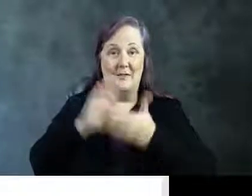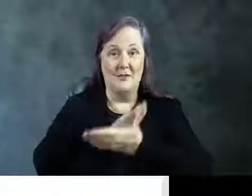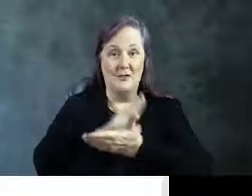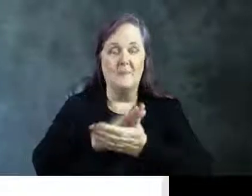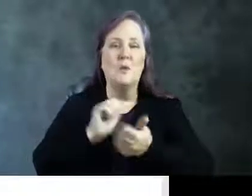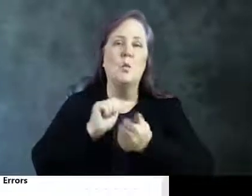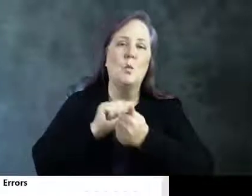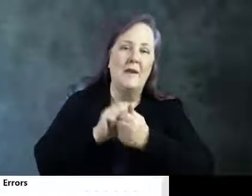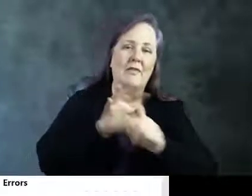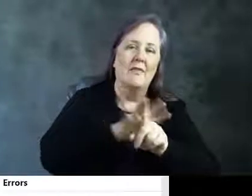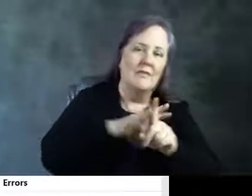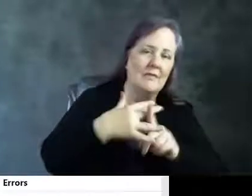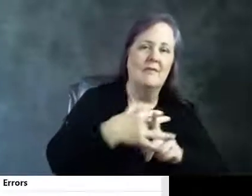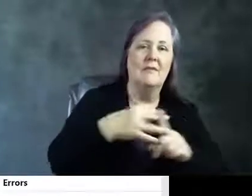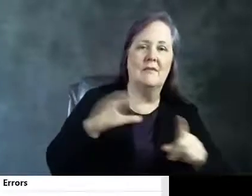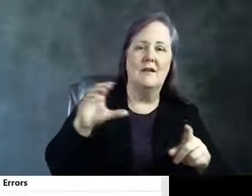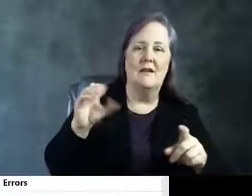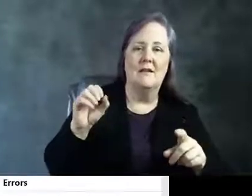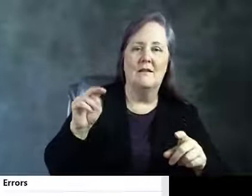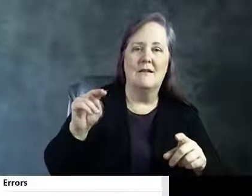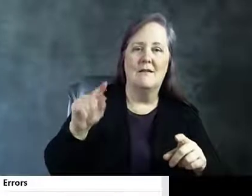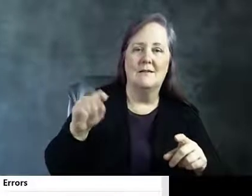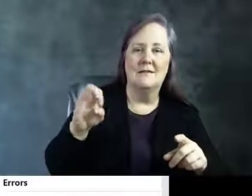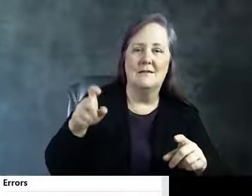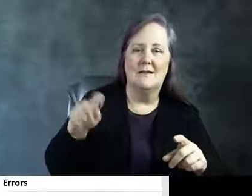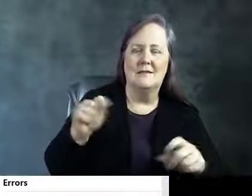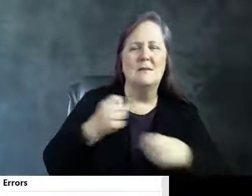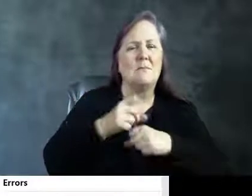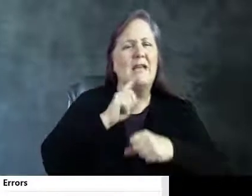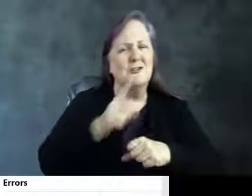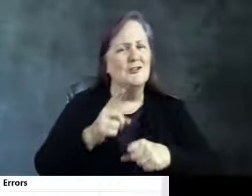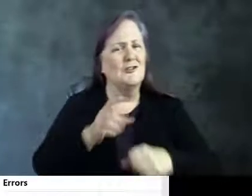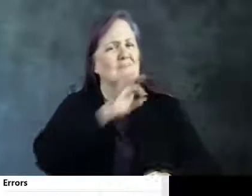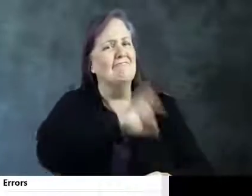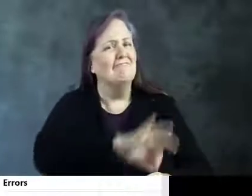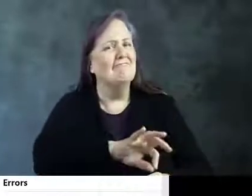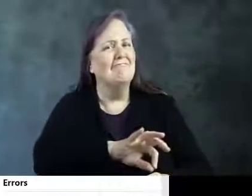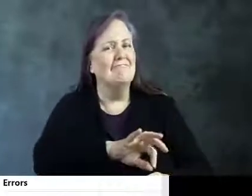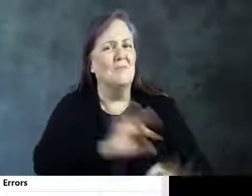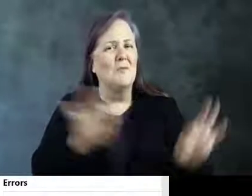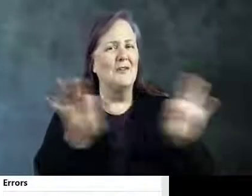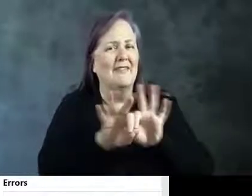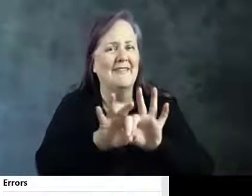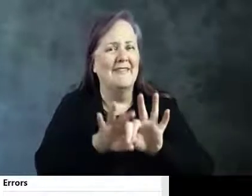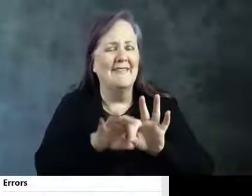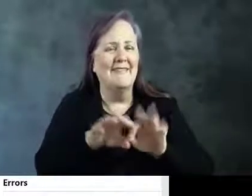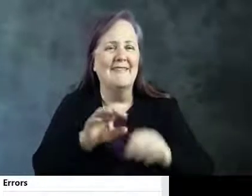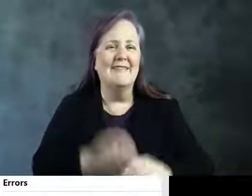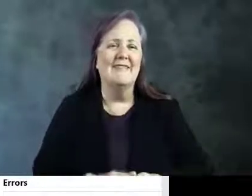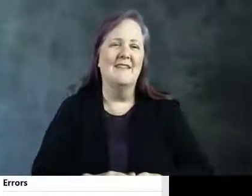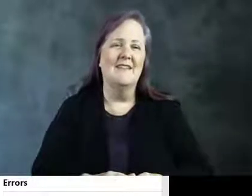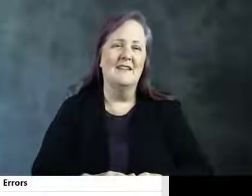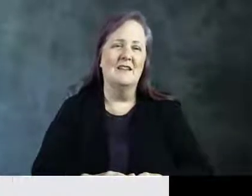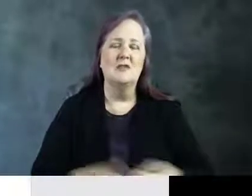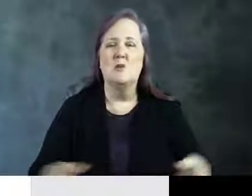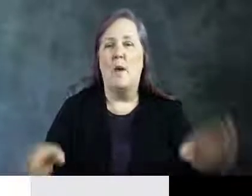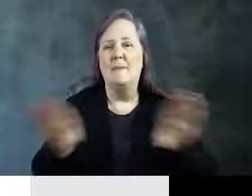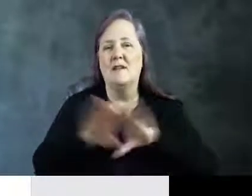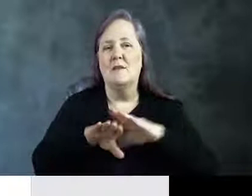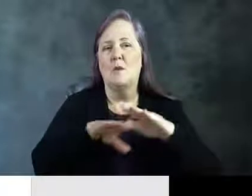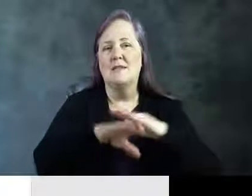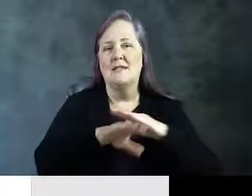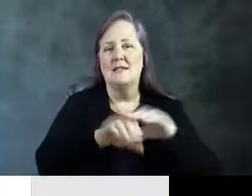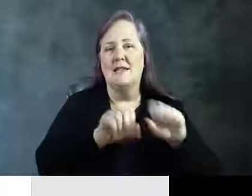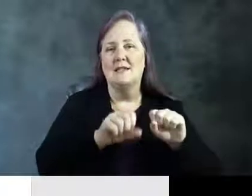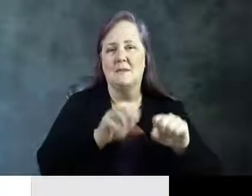that they're useful. So my document here, I'm going to close my accessibility menu again, just so we have my document